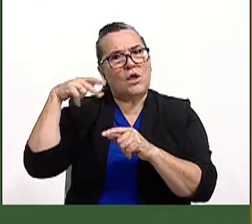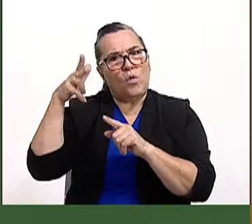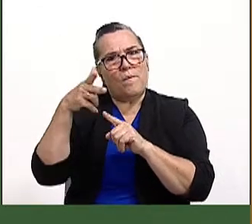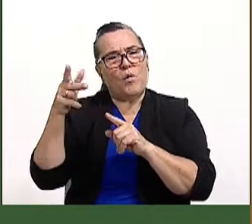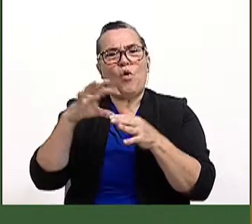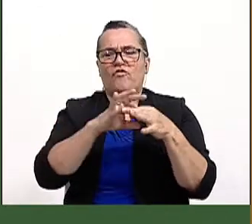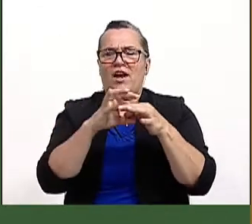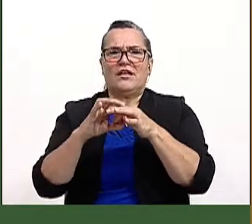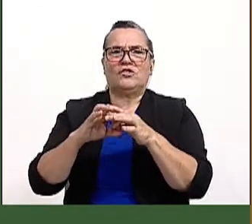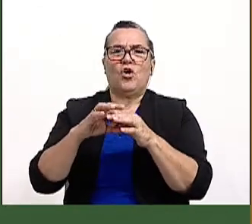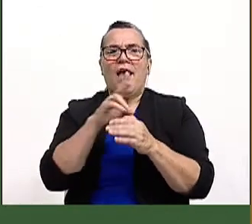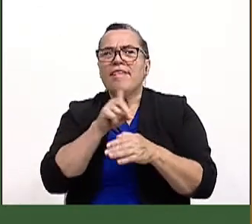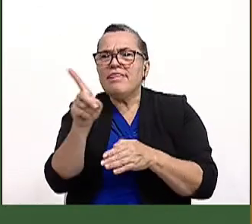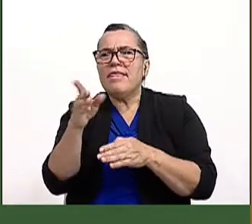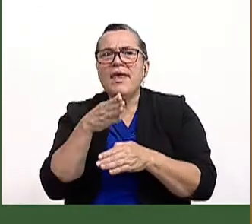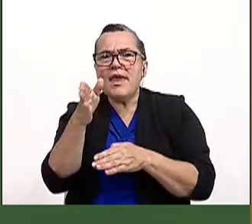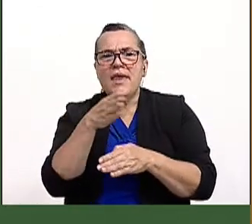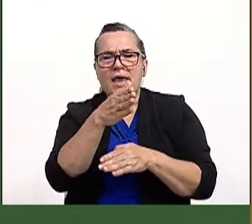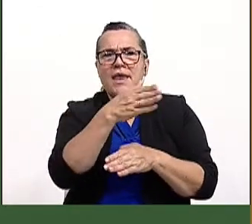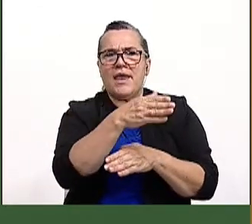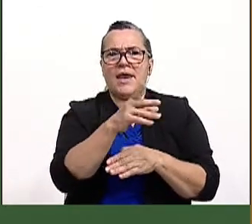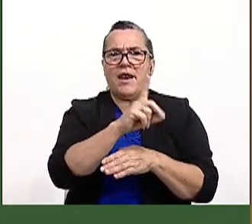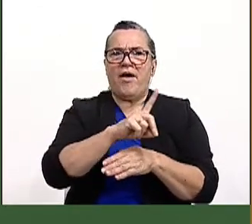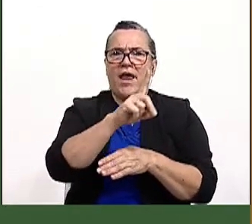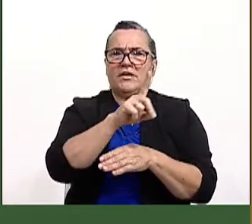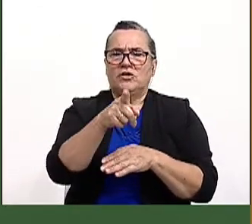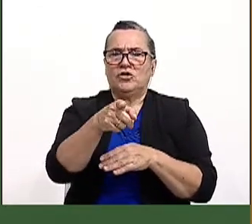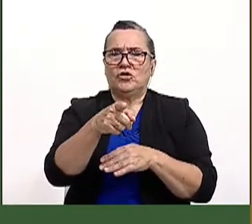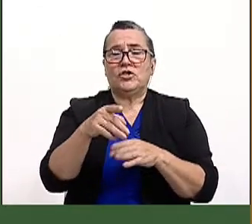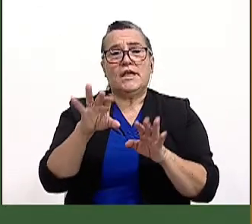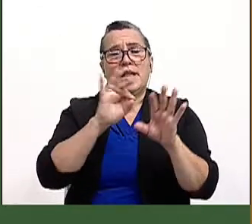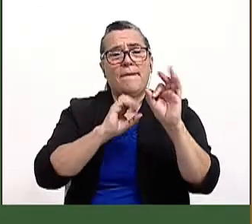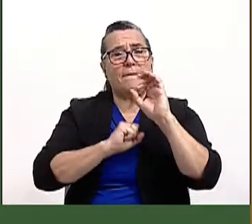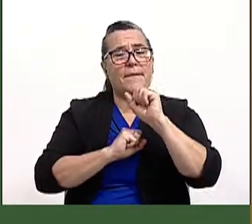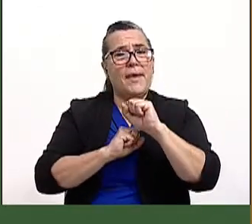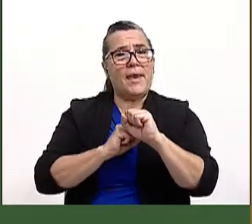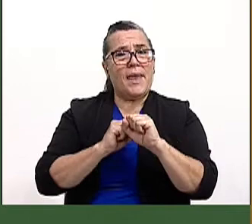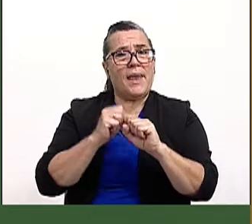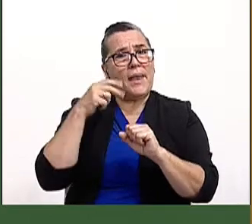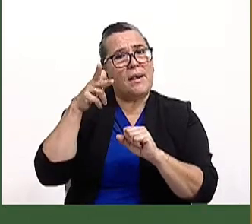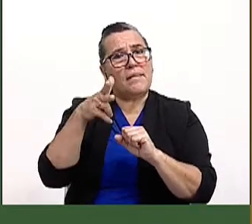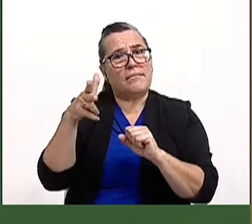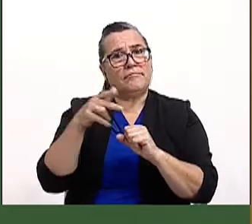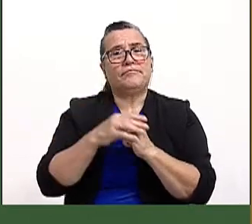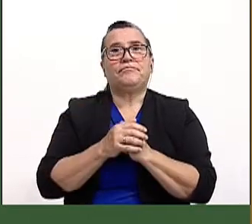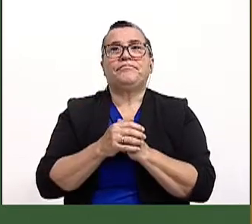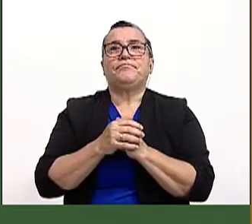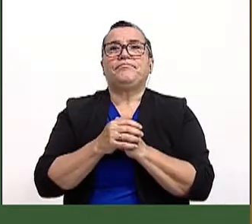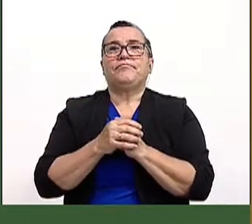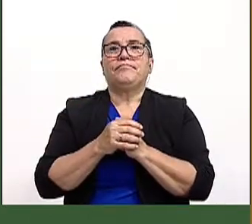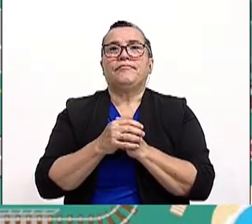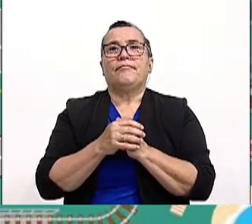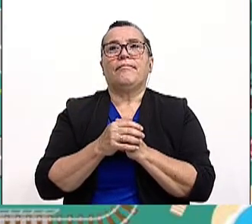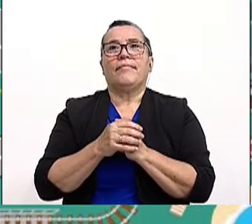directions, distinguish key details in a video about directions.